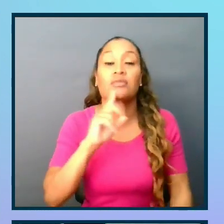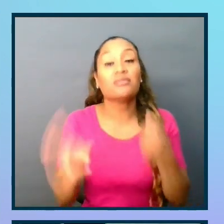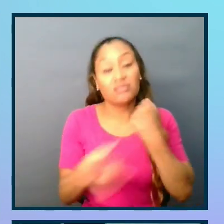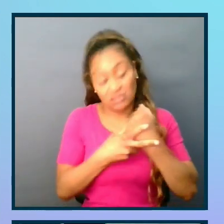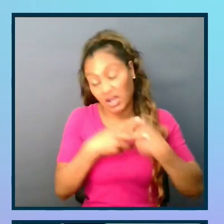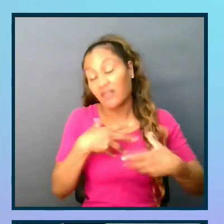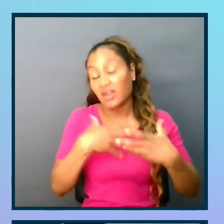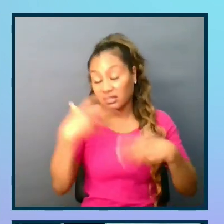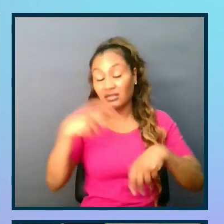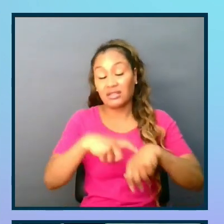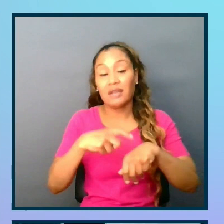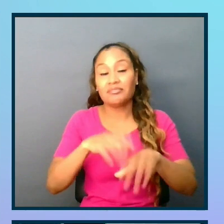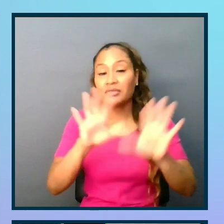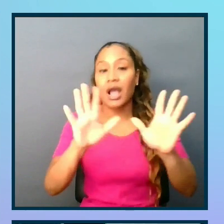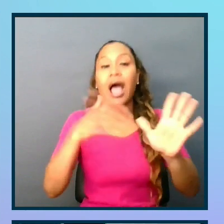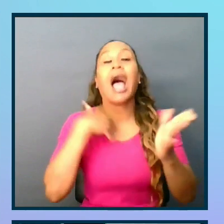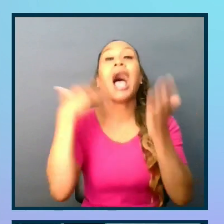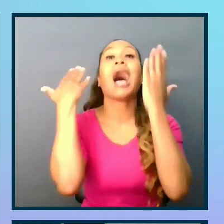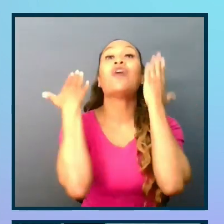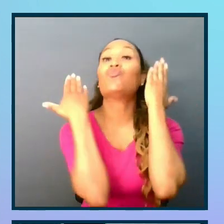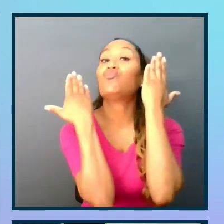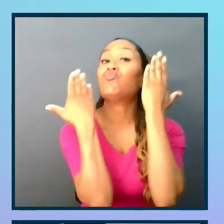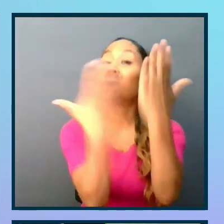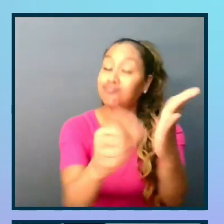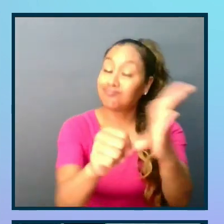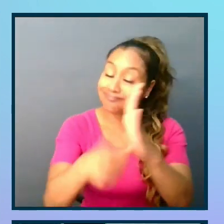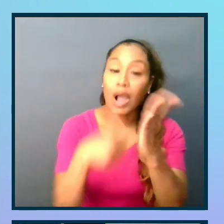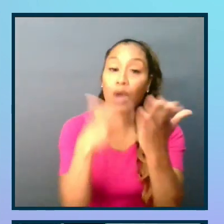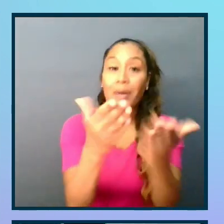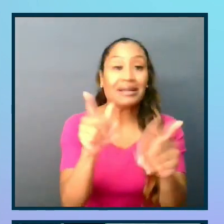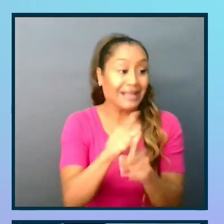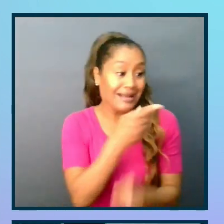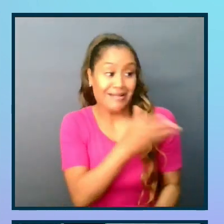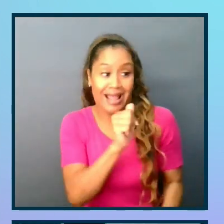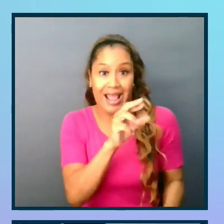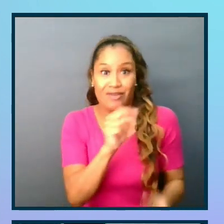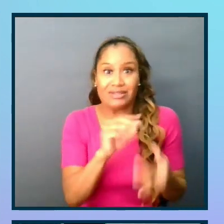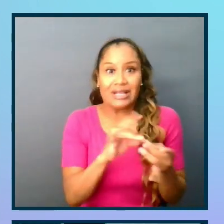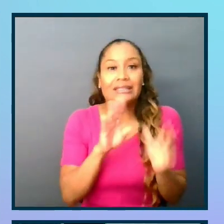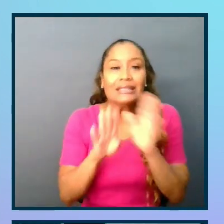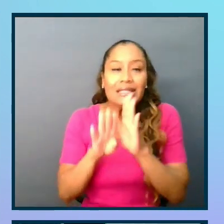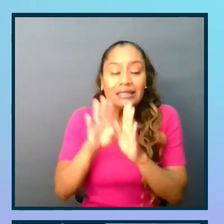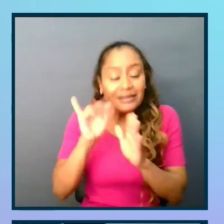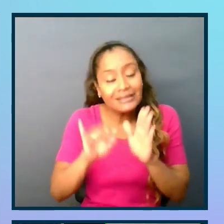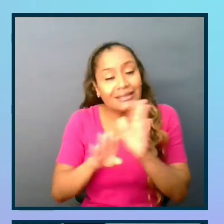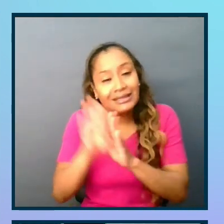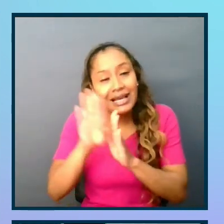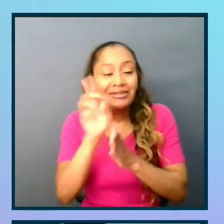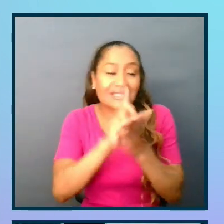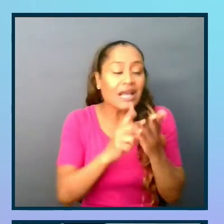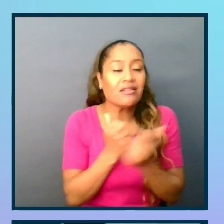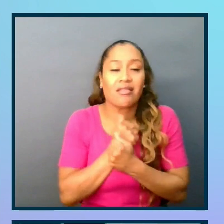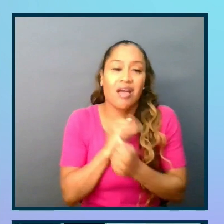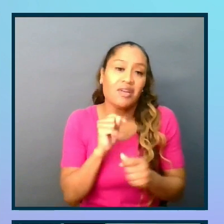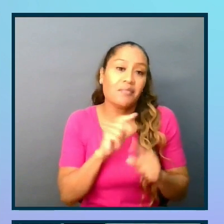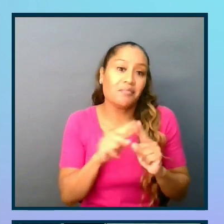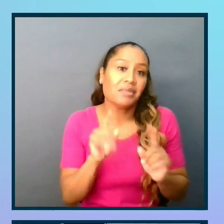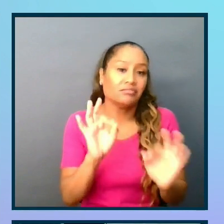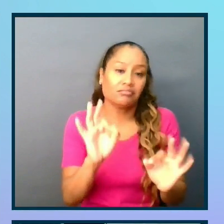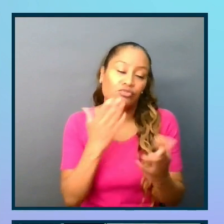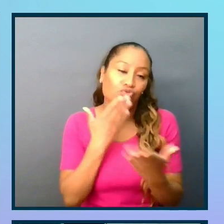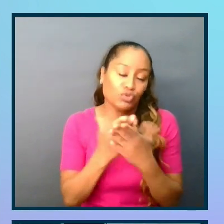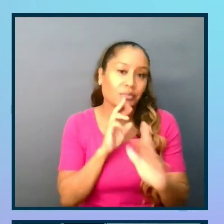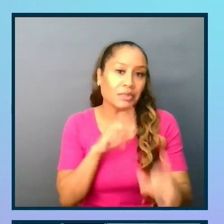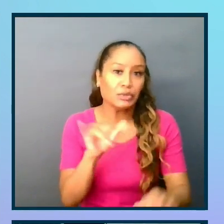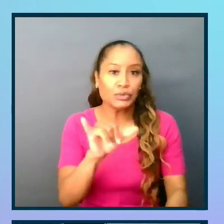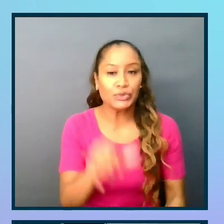time. So highly recommend it. As Aaron said, the devs and the designers love it, but I think the business loves it too. Yeah,